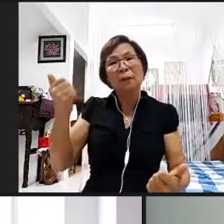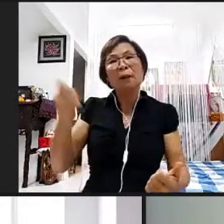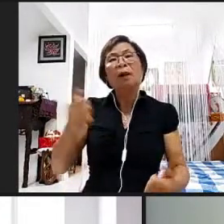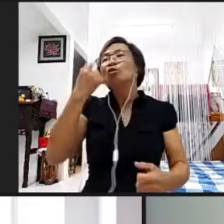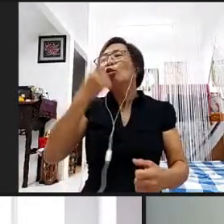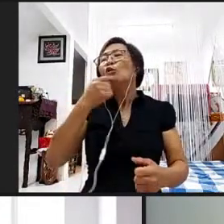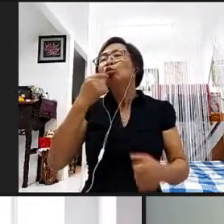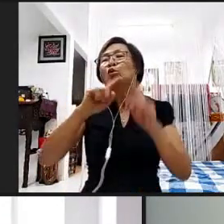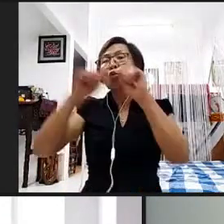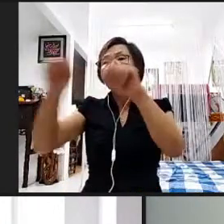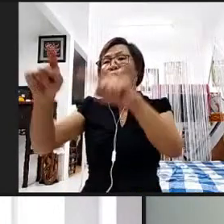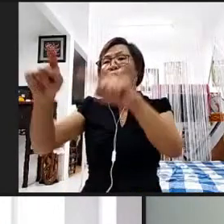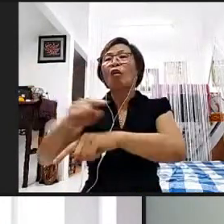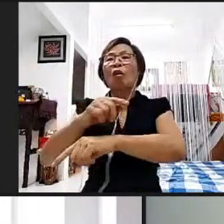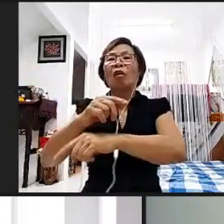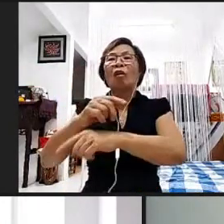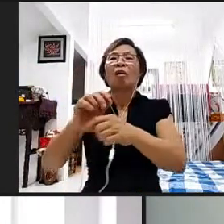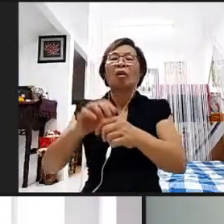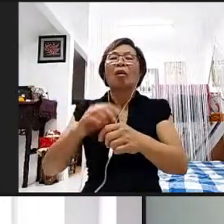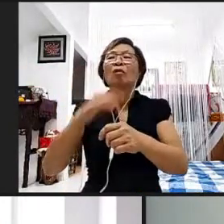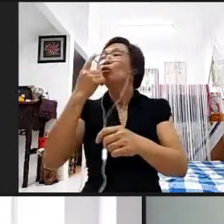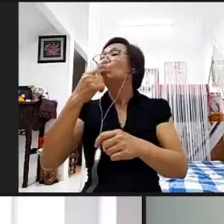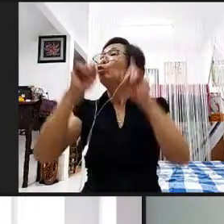for COVID immunizations